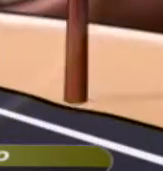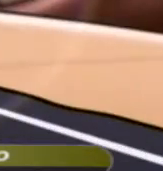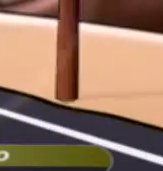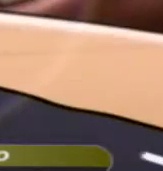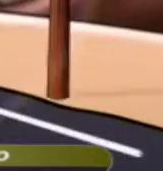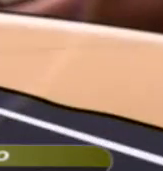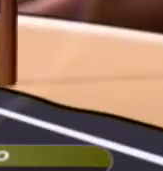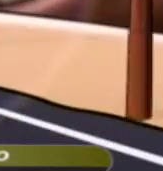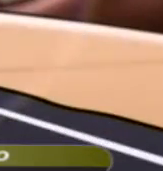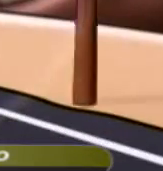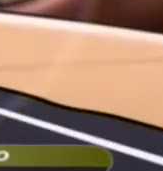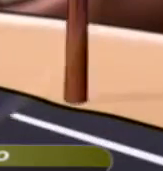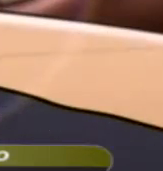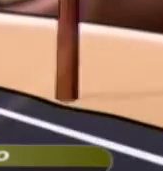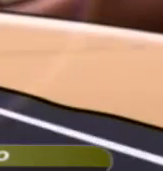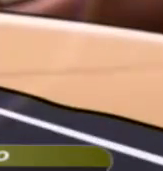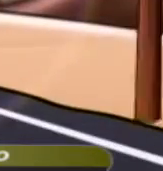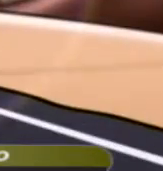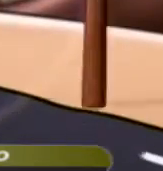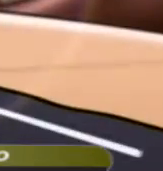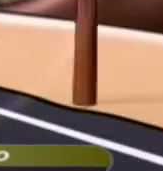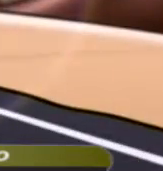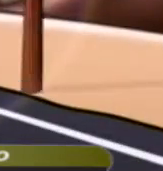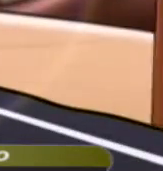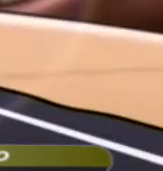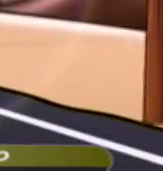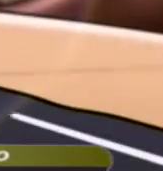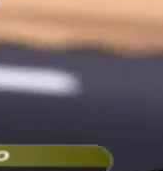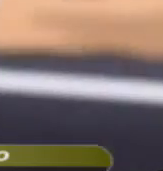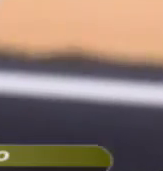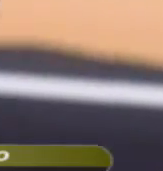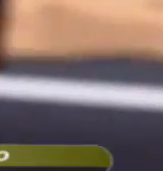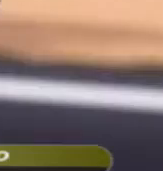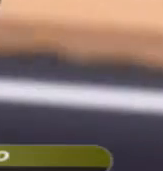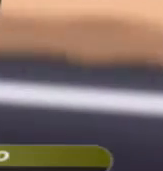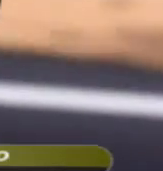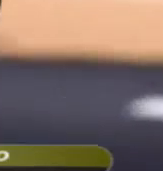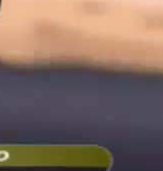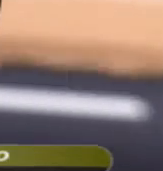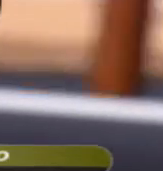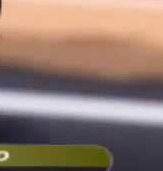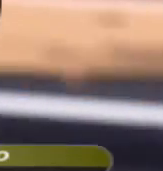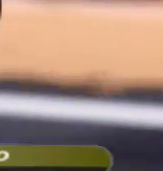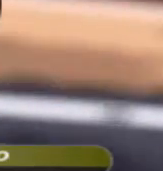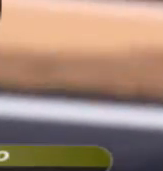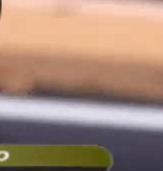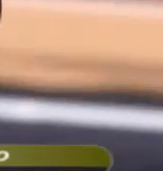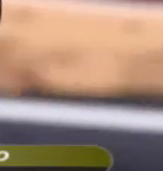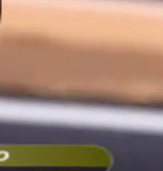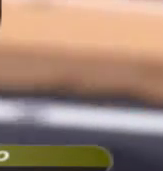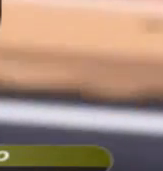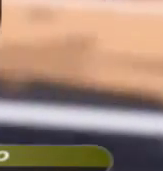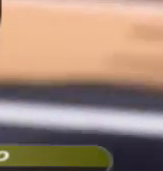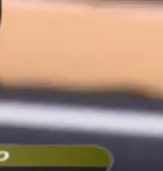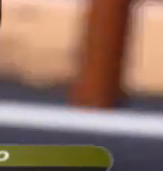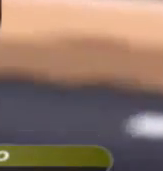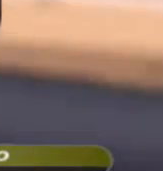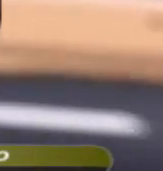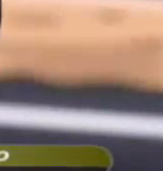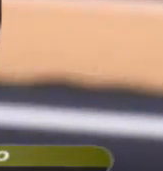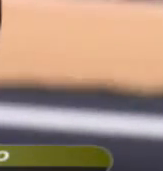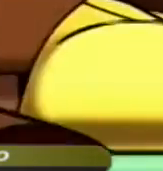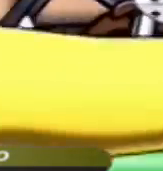me hanging, oh. For your love, I do with you. Anything I do, I beg you, make you forgive